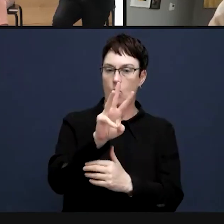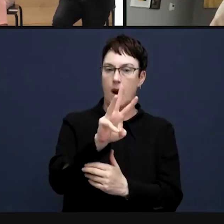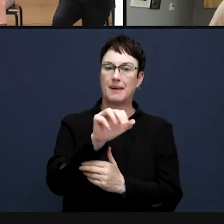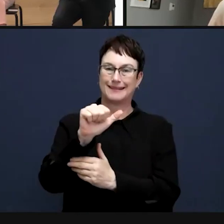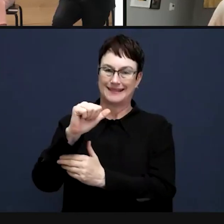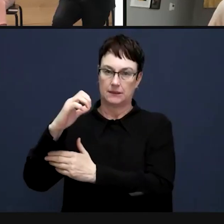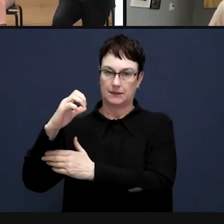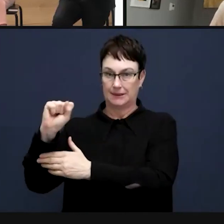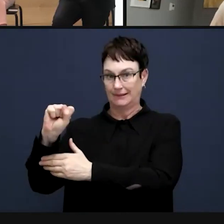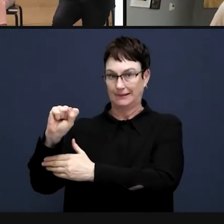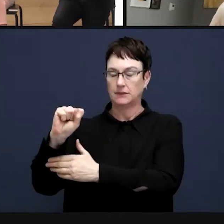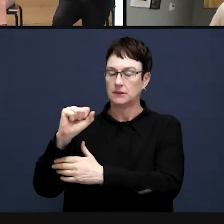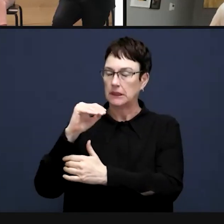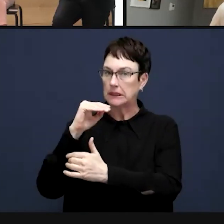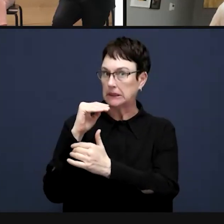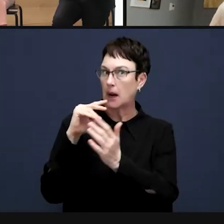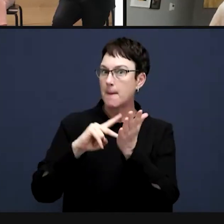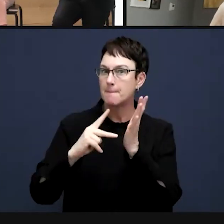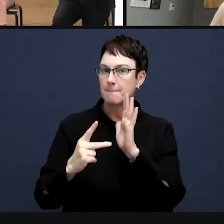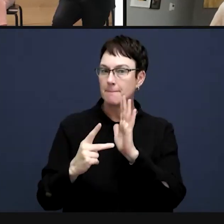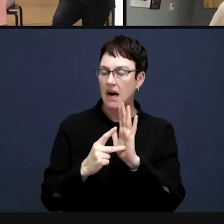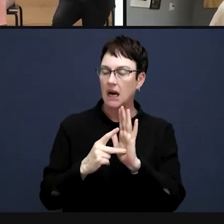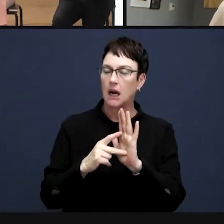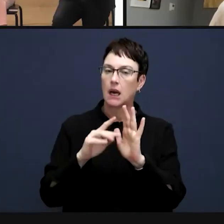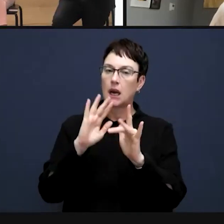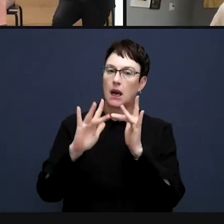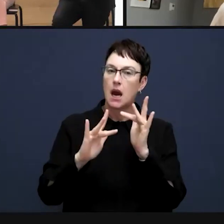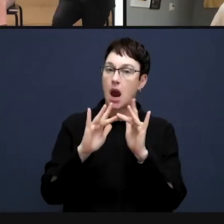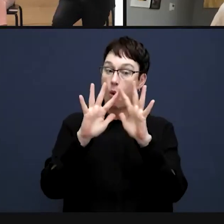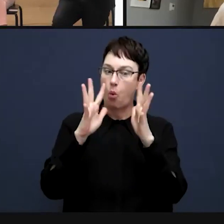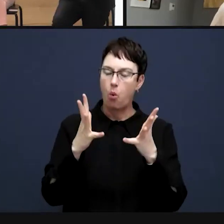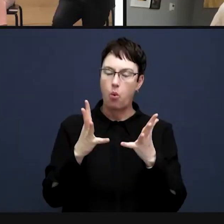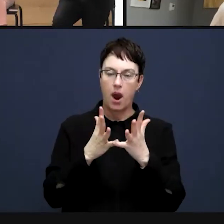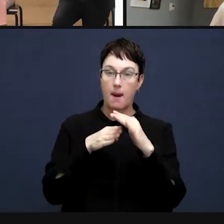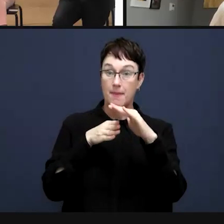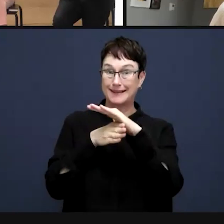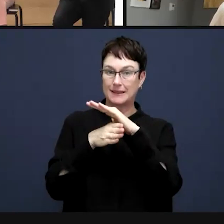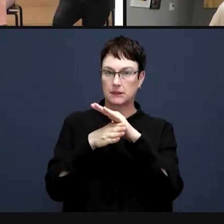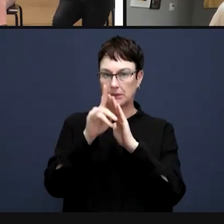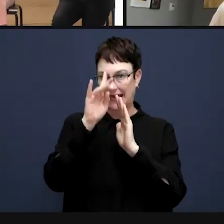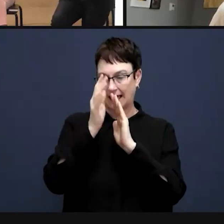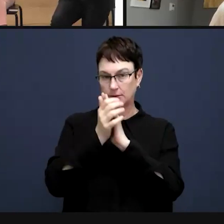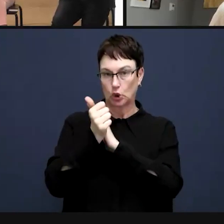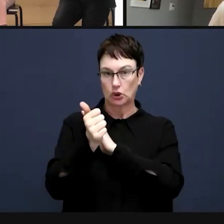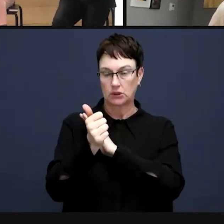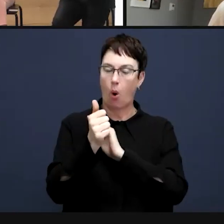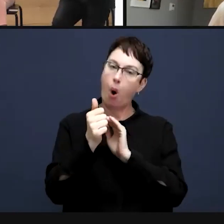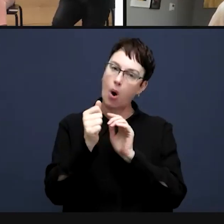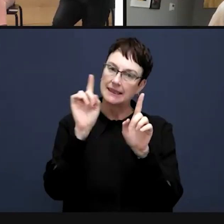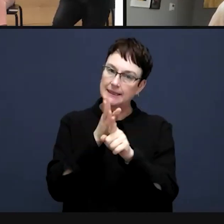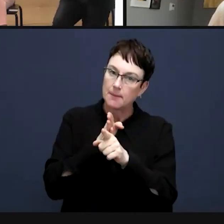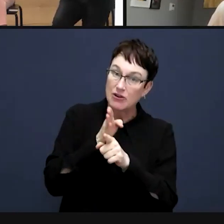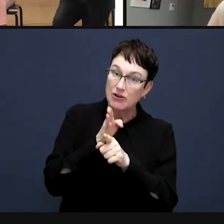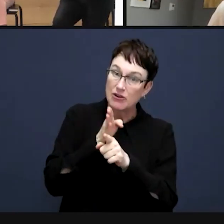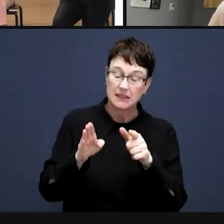And I don't know, Susanna, if you want to complete the part of the answer. Yeah, I think it's very individual how long it takes to prepare